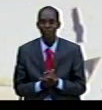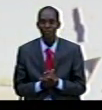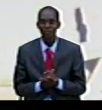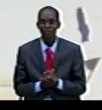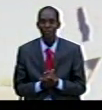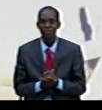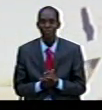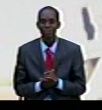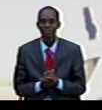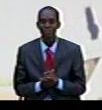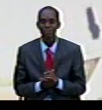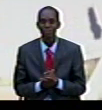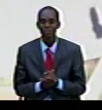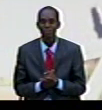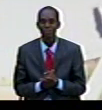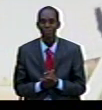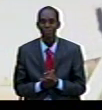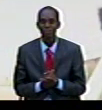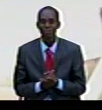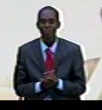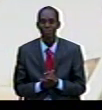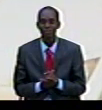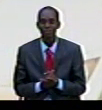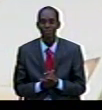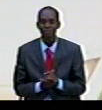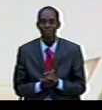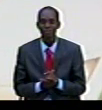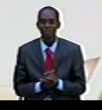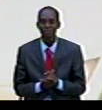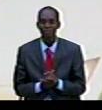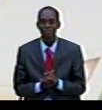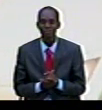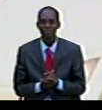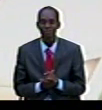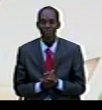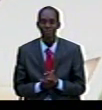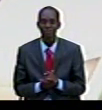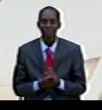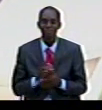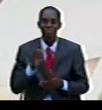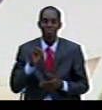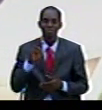Mrs. Tamuno Minini Olufunke Makinde.